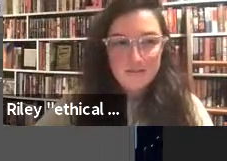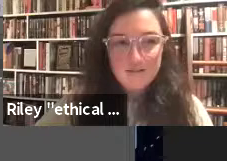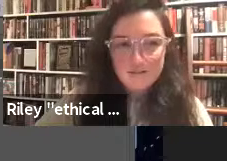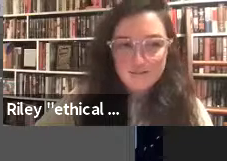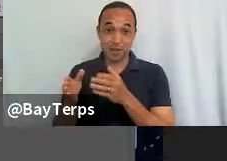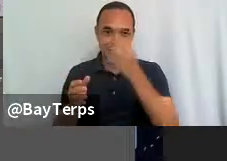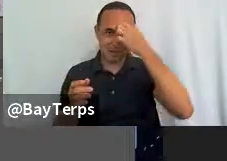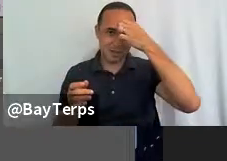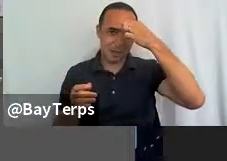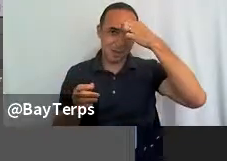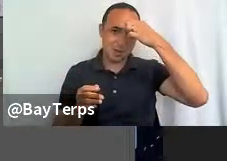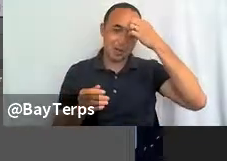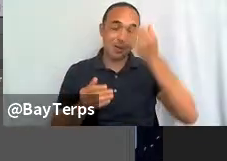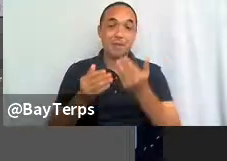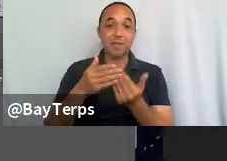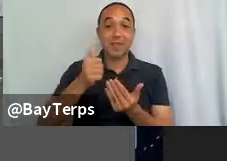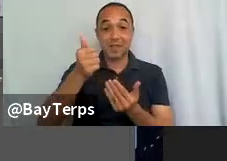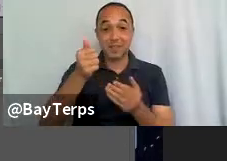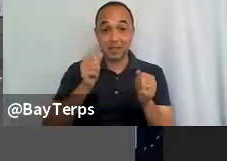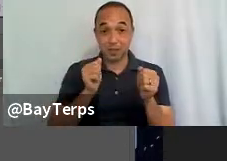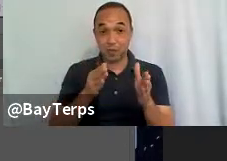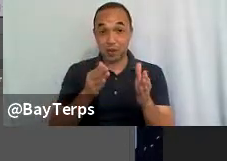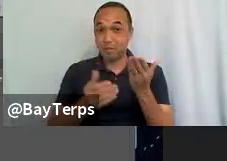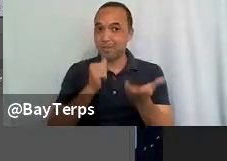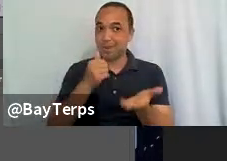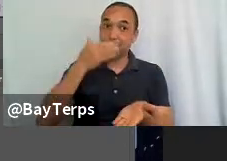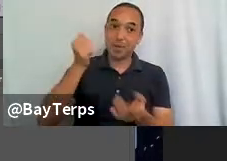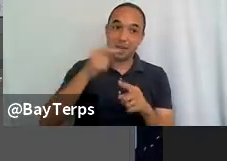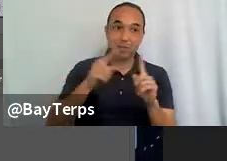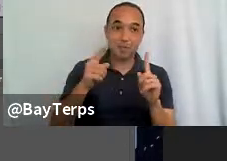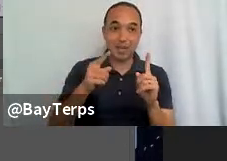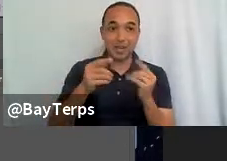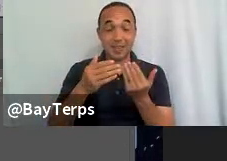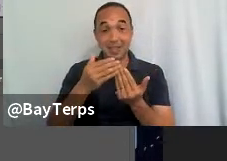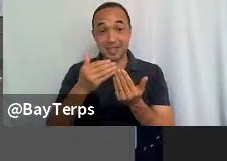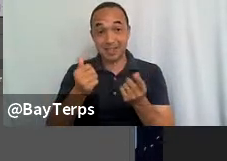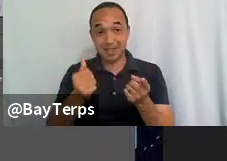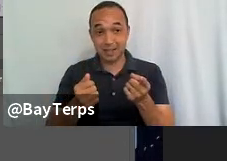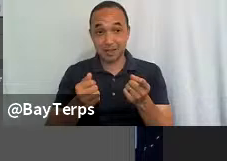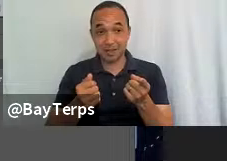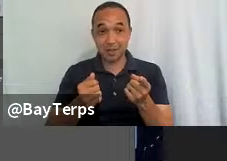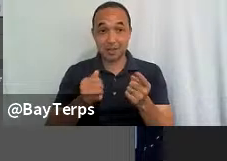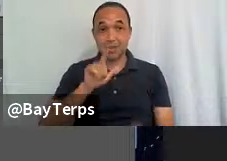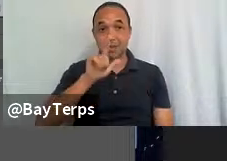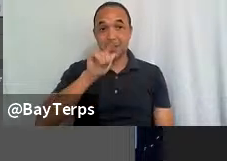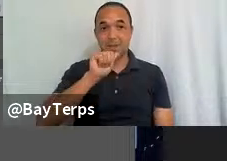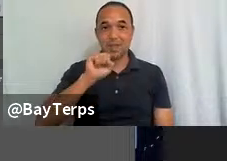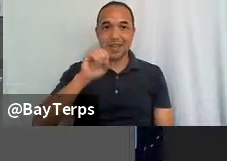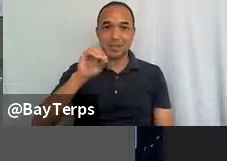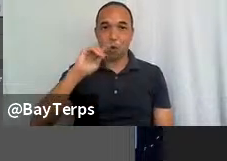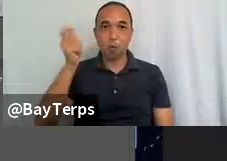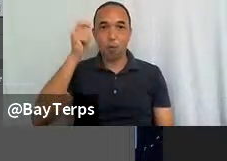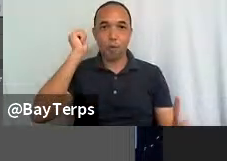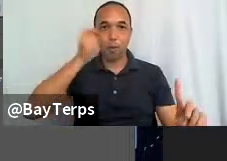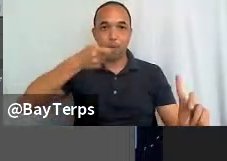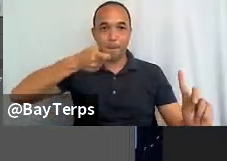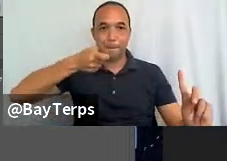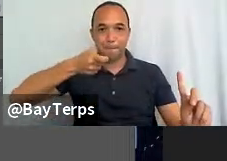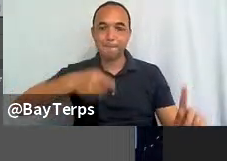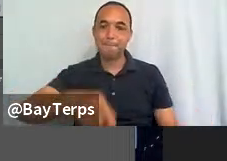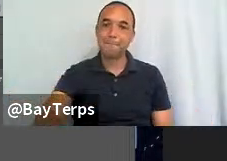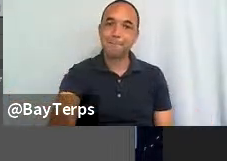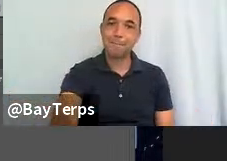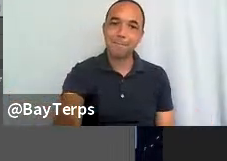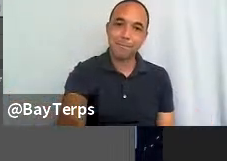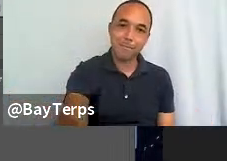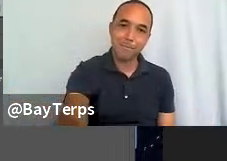Probably the easiest way, not necessarily the best way, would be to come in here with the lasso tool. Lasso